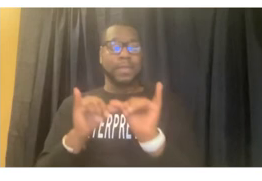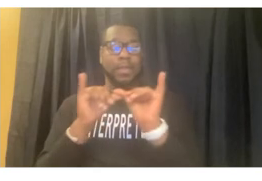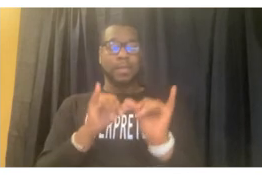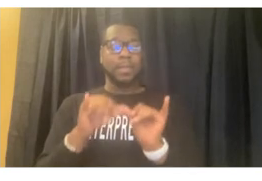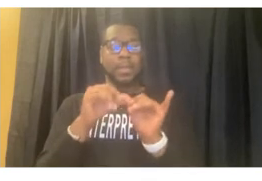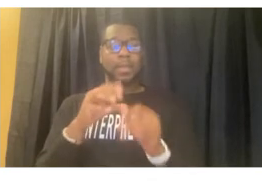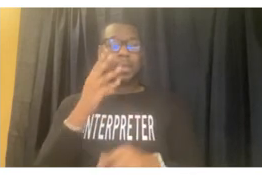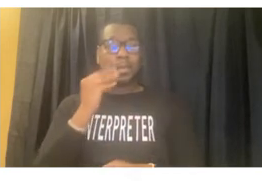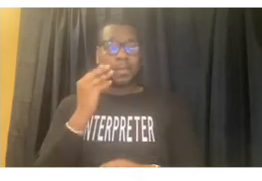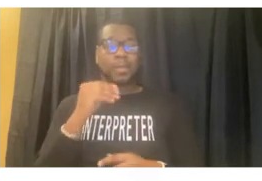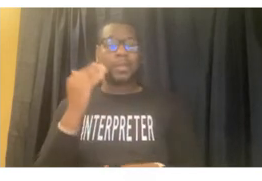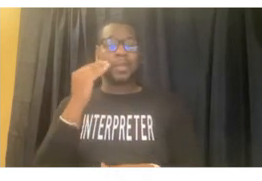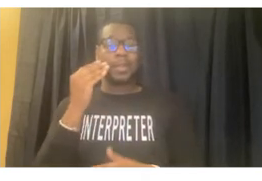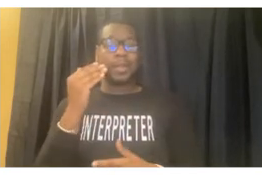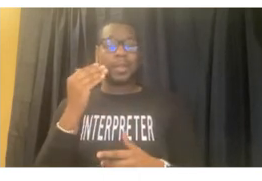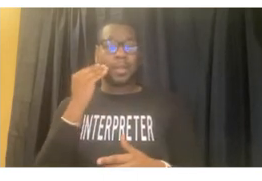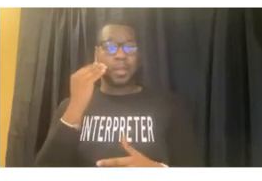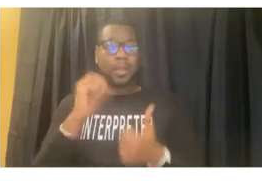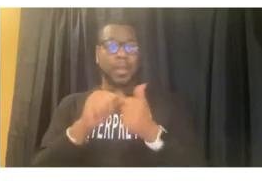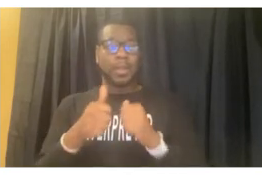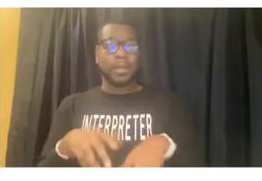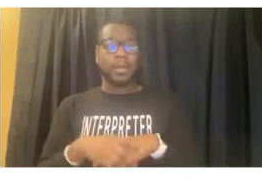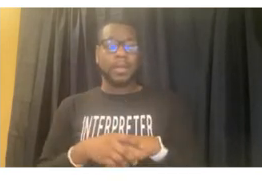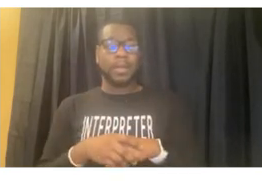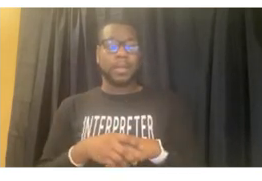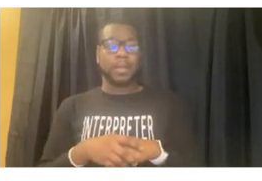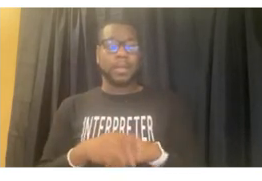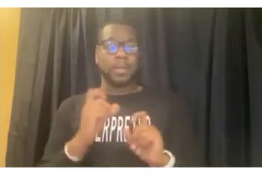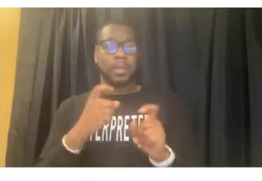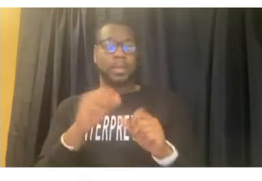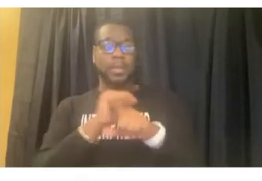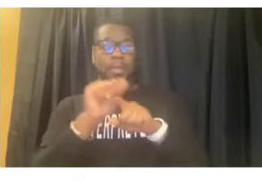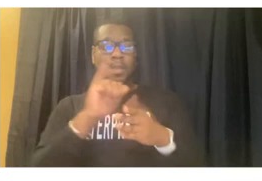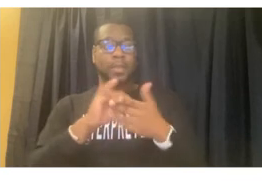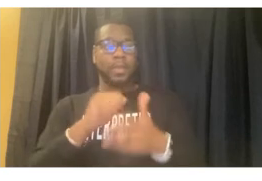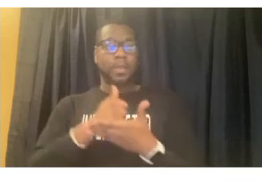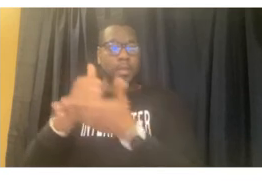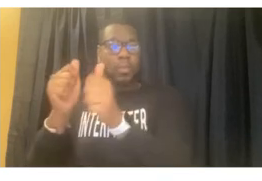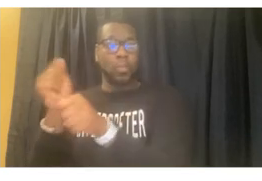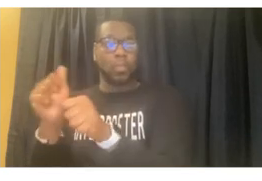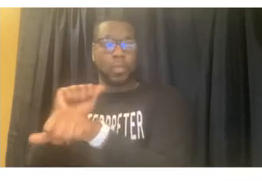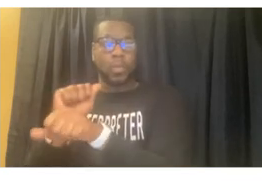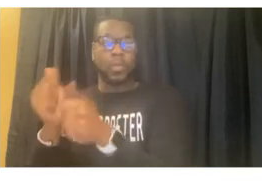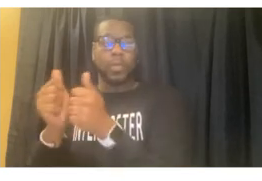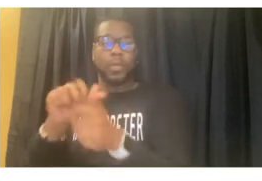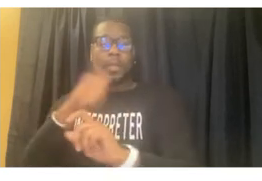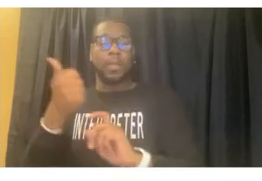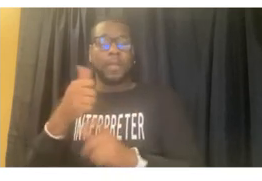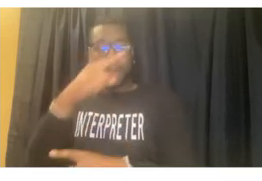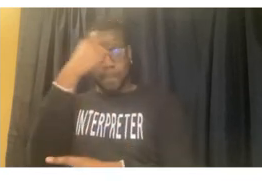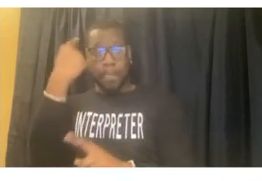to take trainings that help us work with other Black and Brown folks, because there are things that we don't know about other